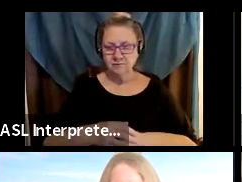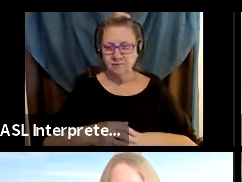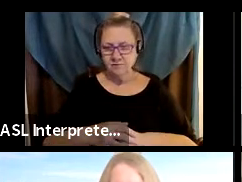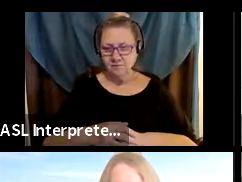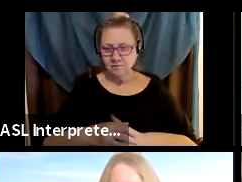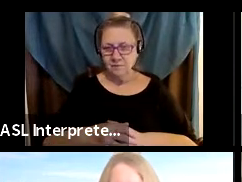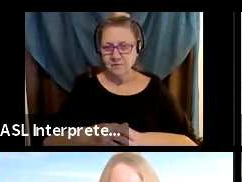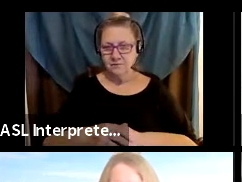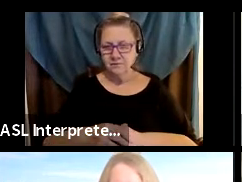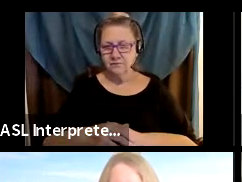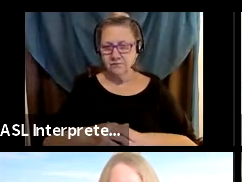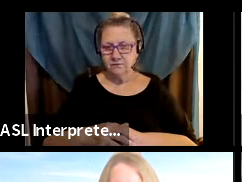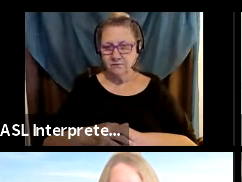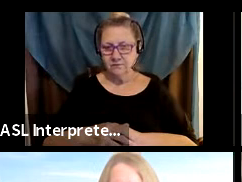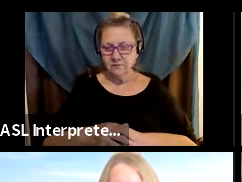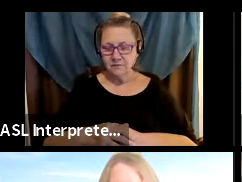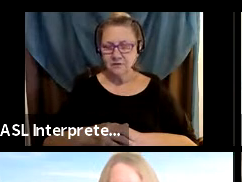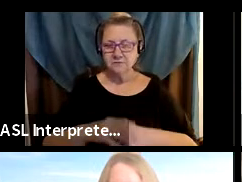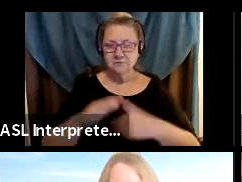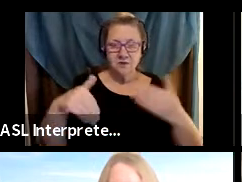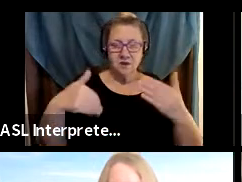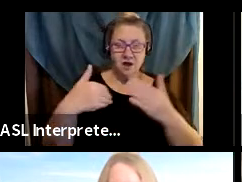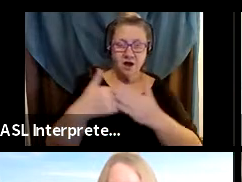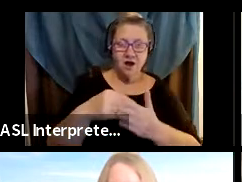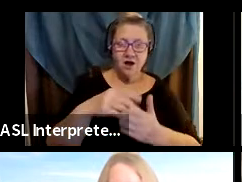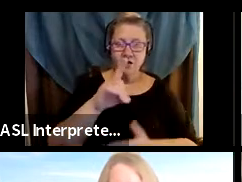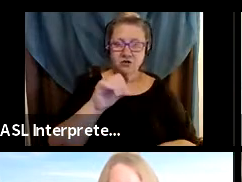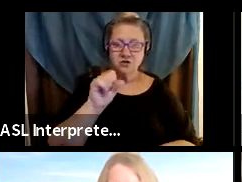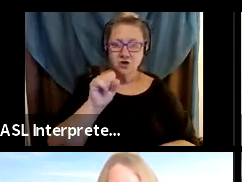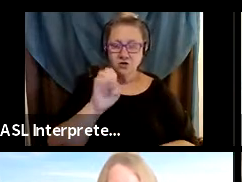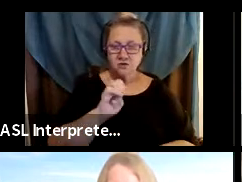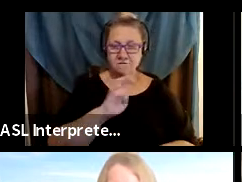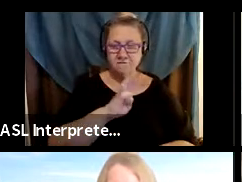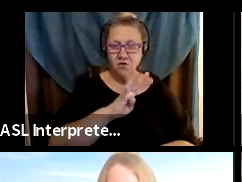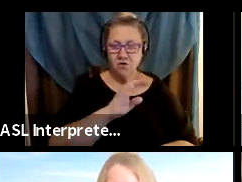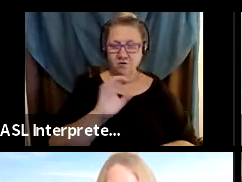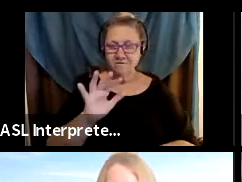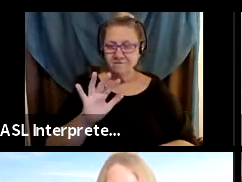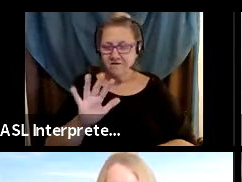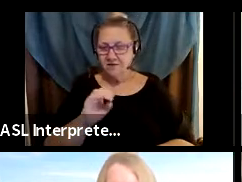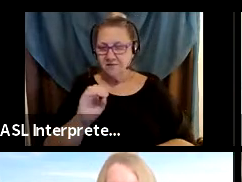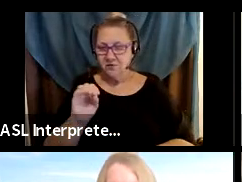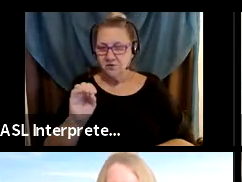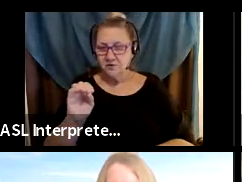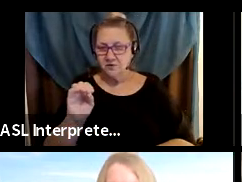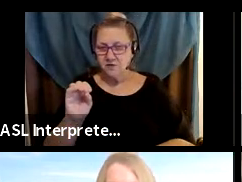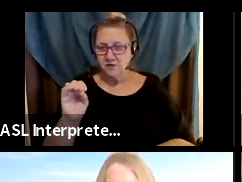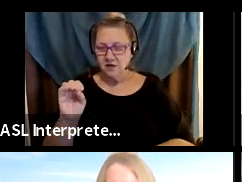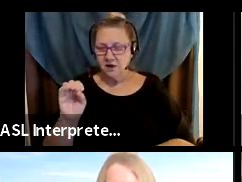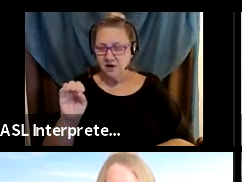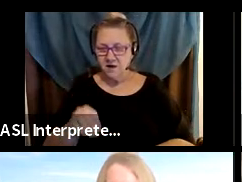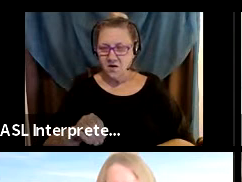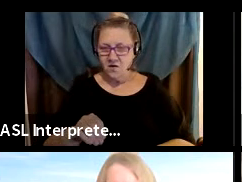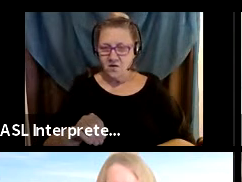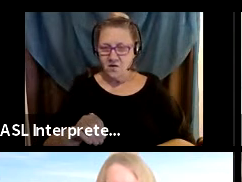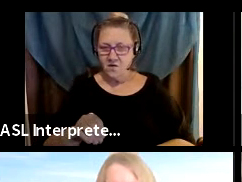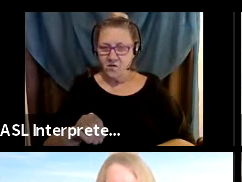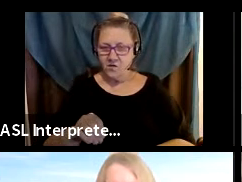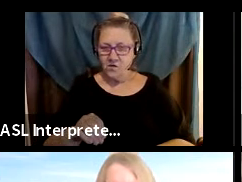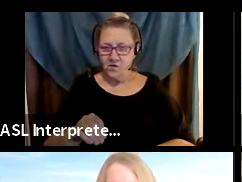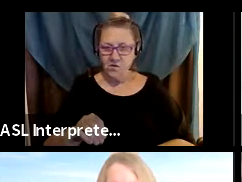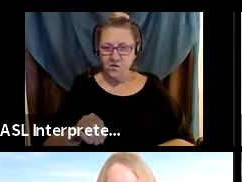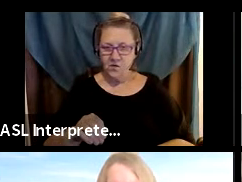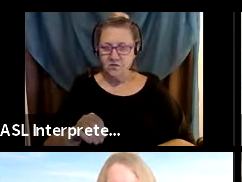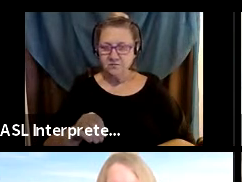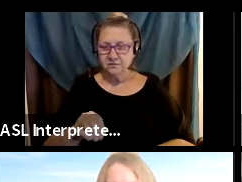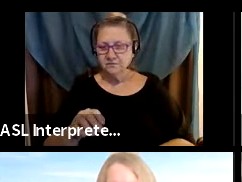of our doses cumulatively, only about 4 or 5%. I think when you look at the federal allocations as well in the state, it's been as